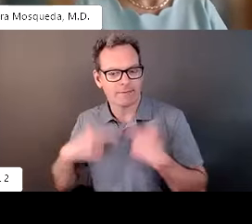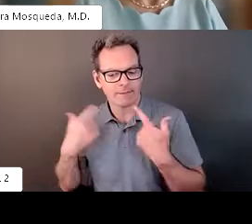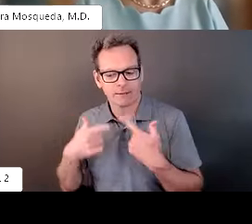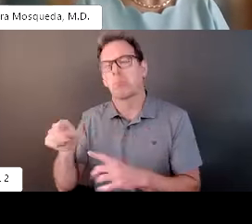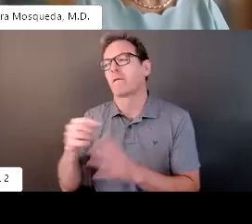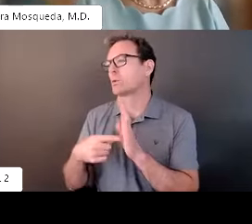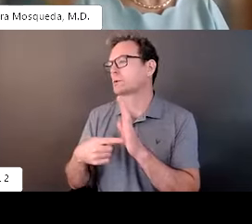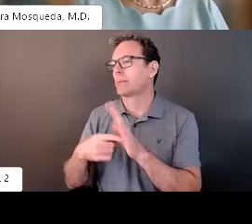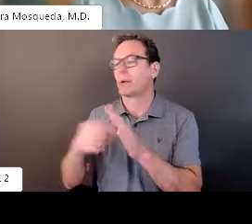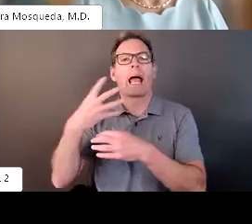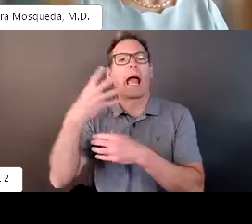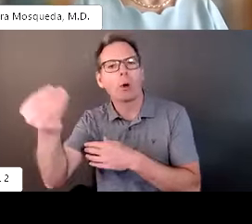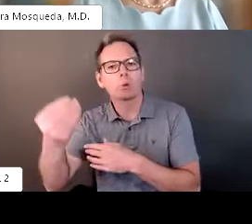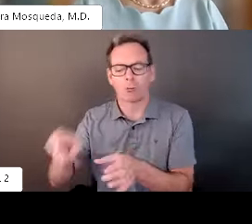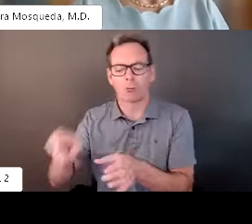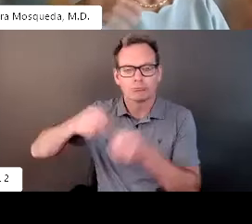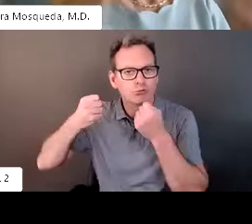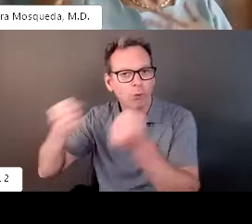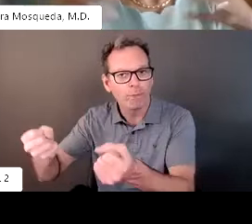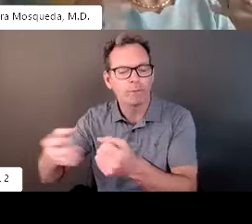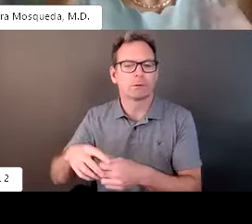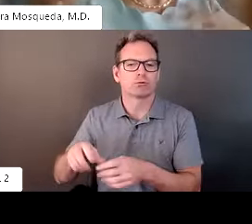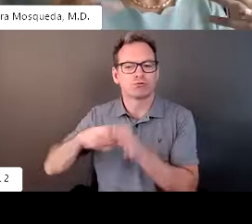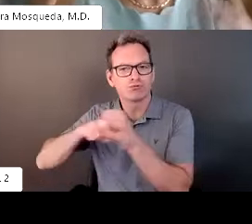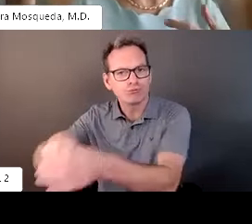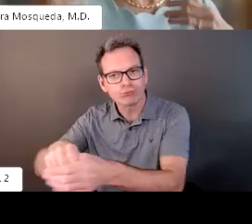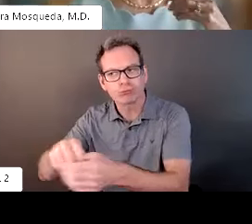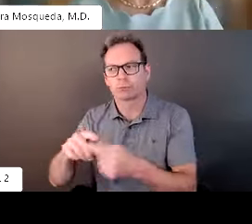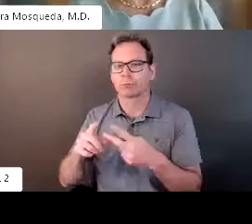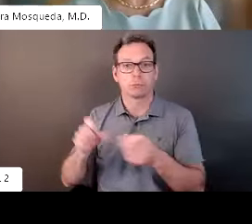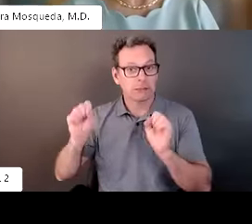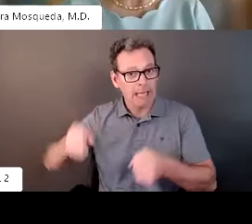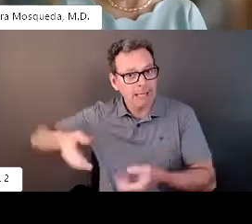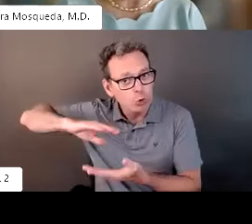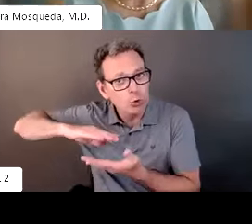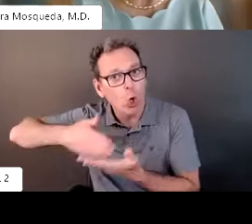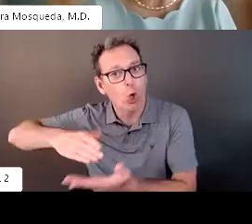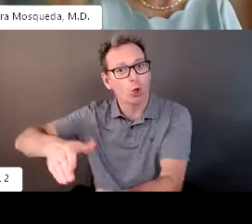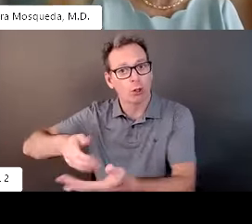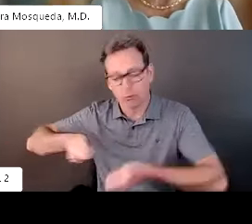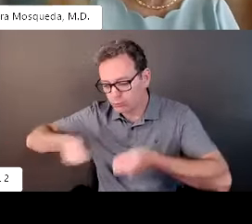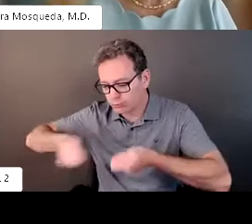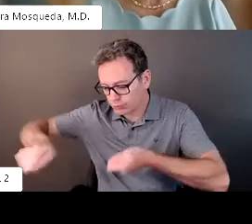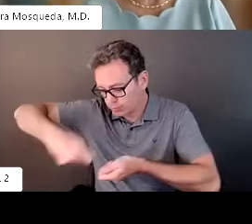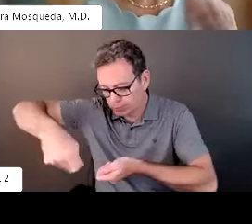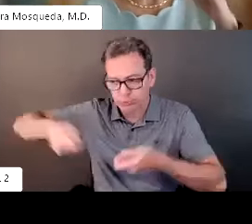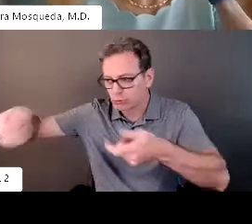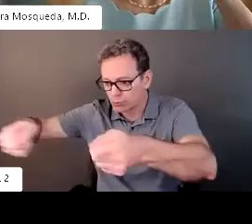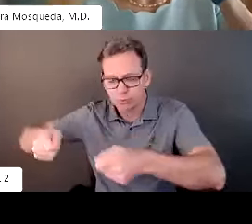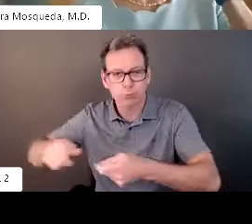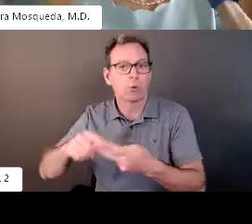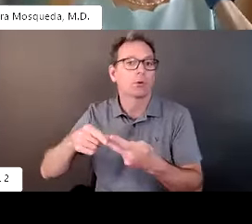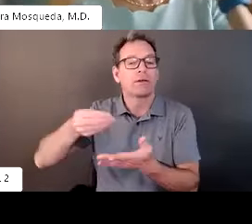transportation, shopping. Are you able to handle cooking, which is a little more complicated, handling your own